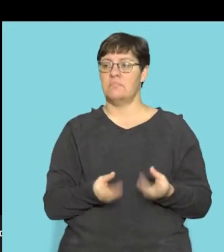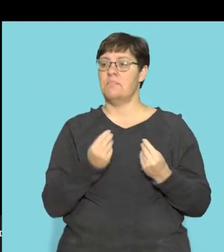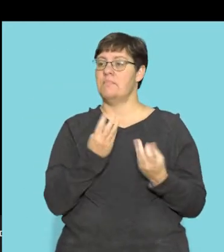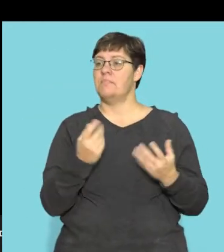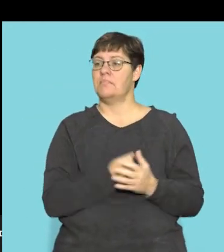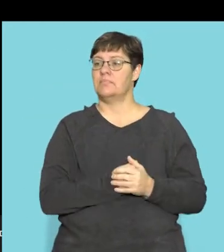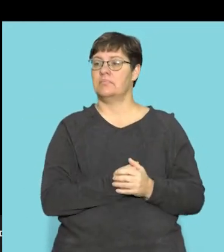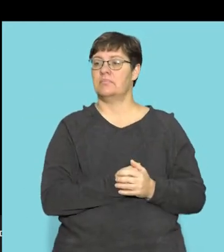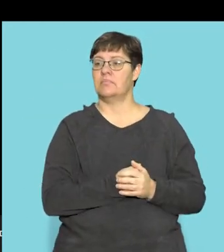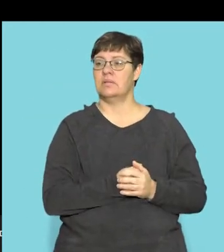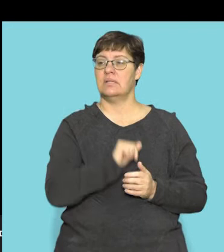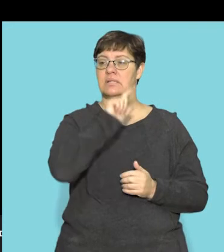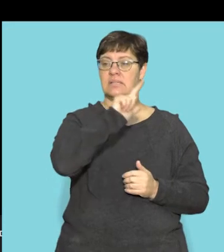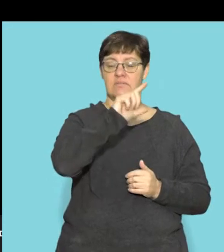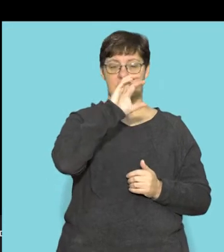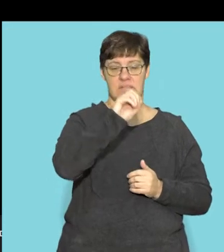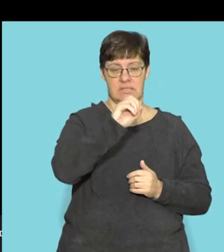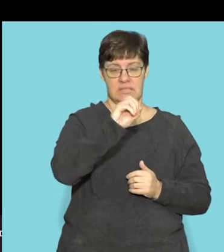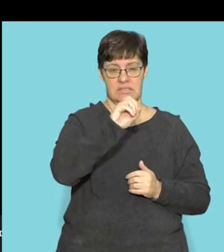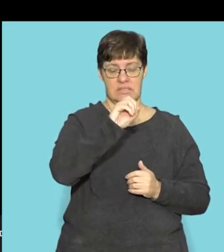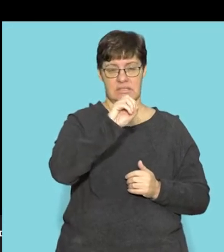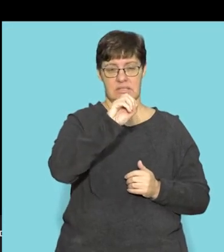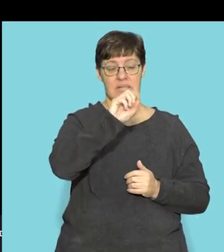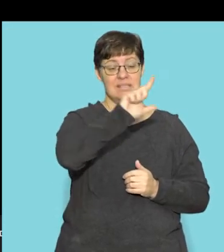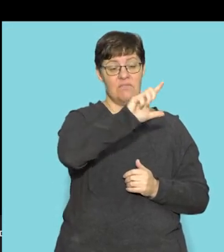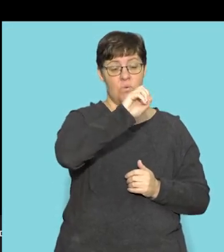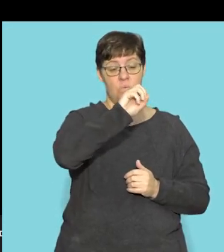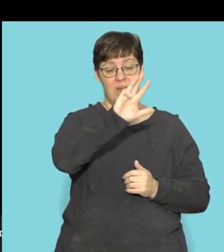to the exponent of 6, and this will be